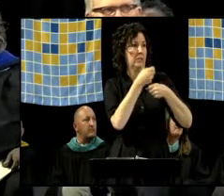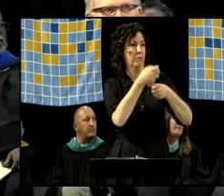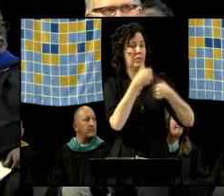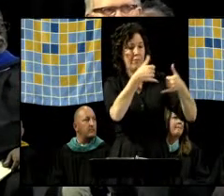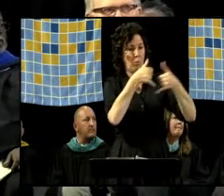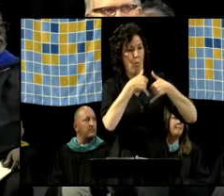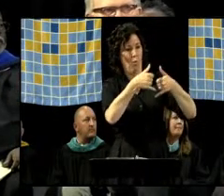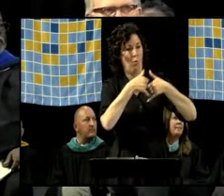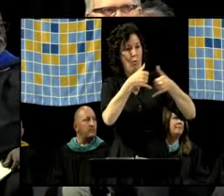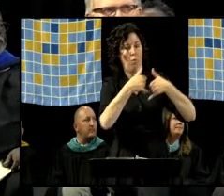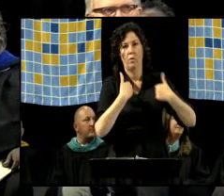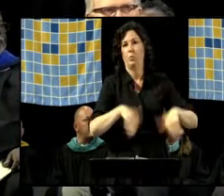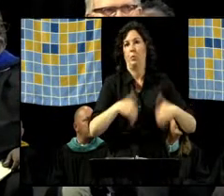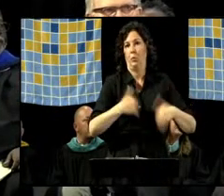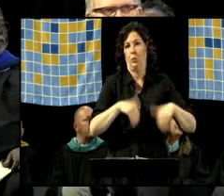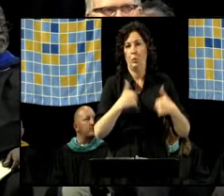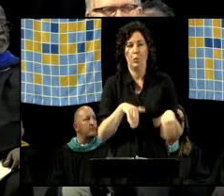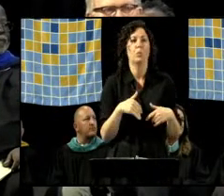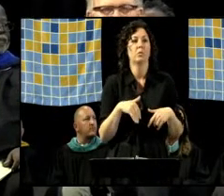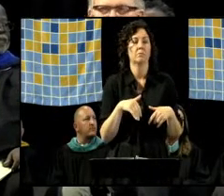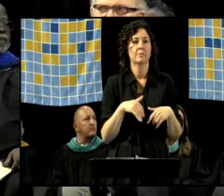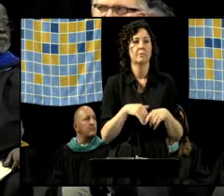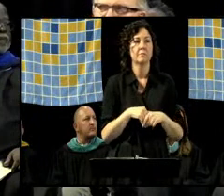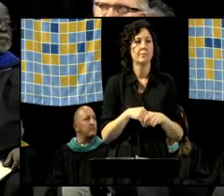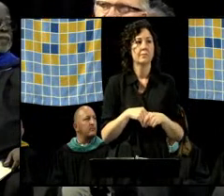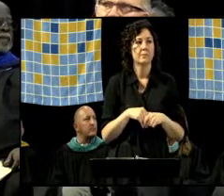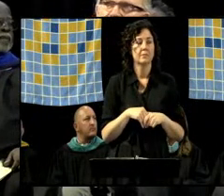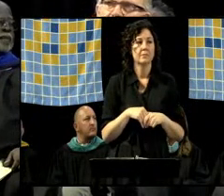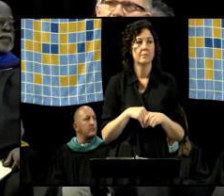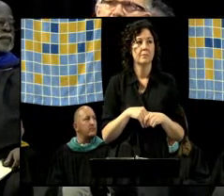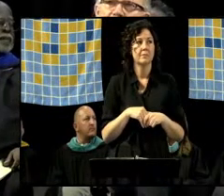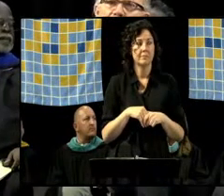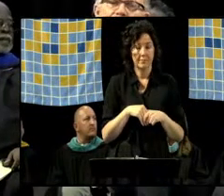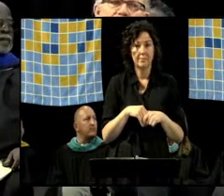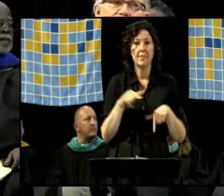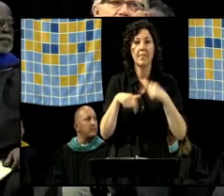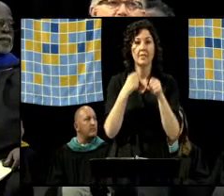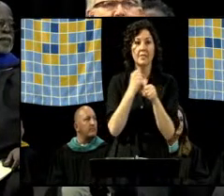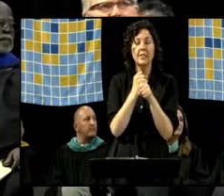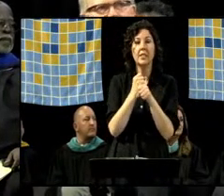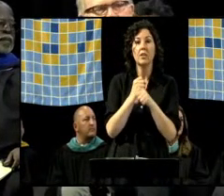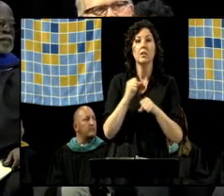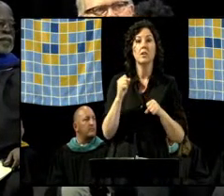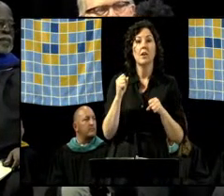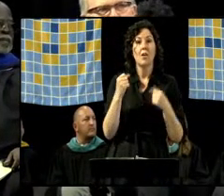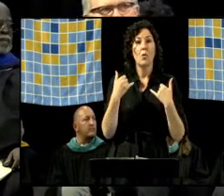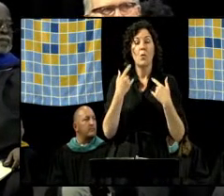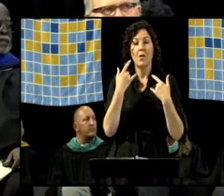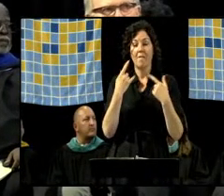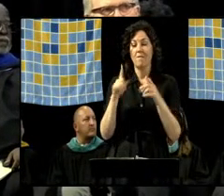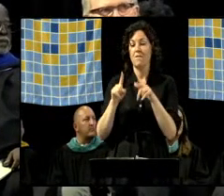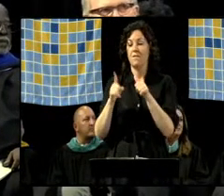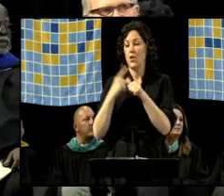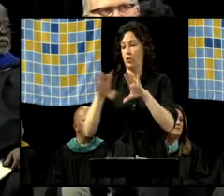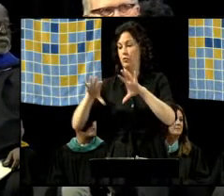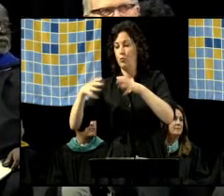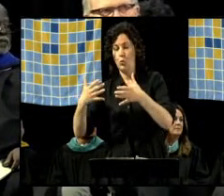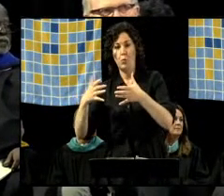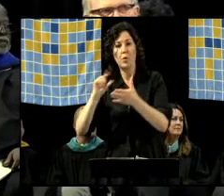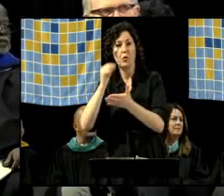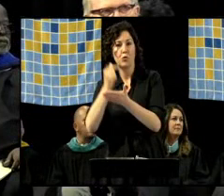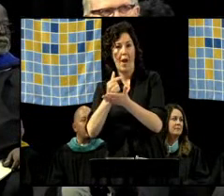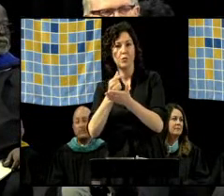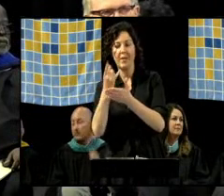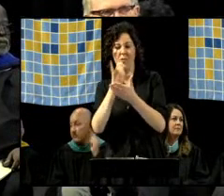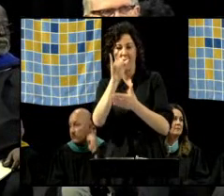awards from events and competitions throughout the state. This year marks the first graduating cohort from the Florence One